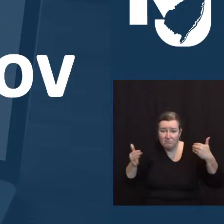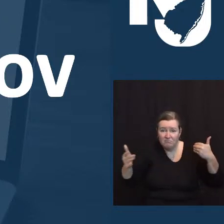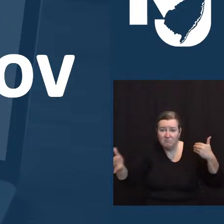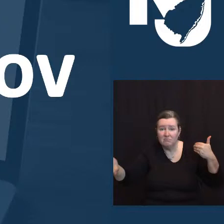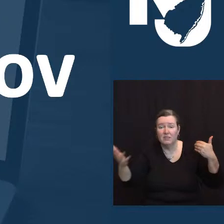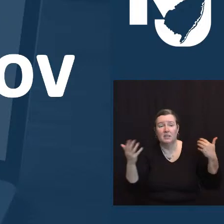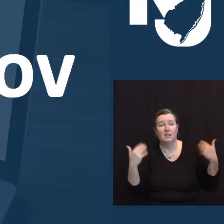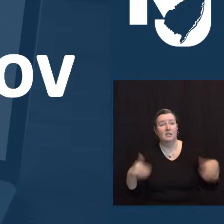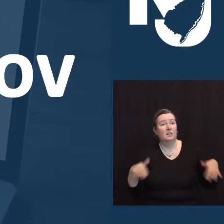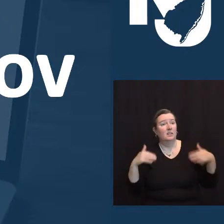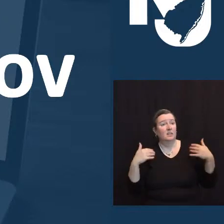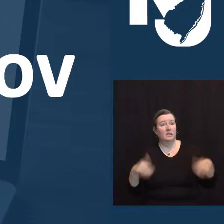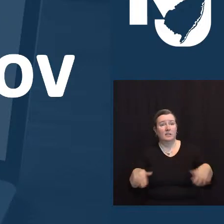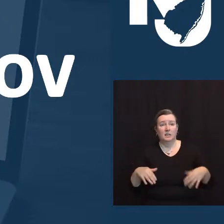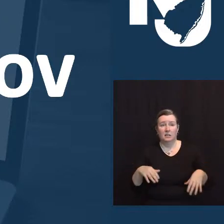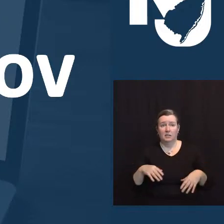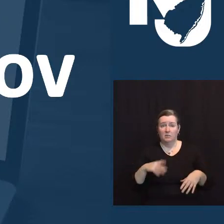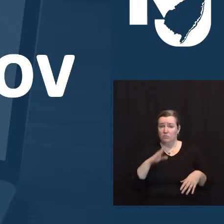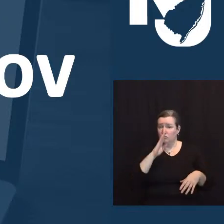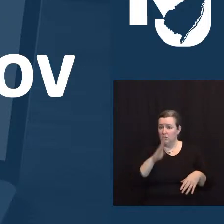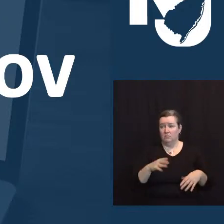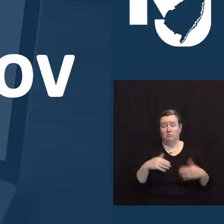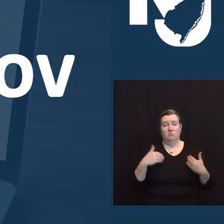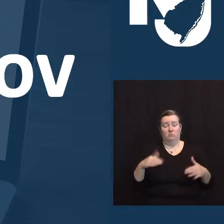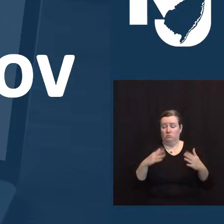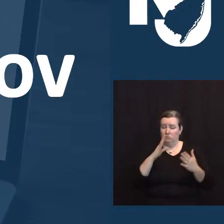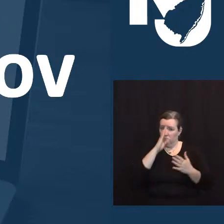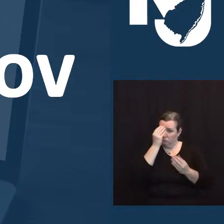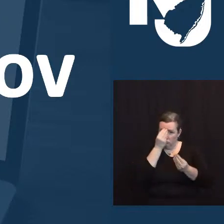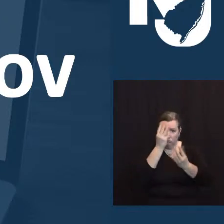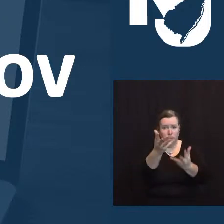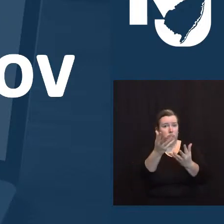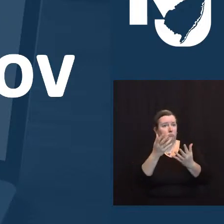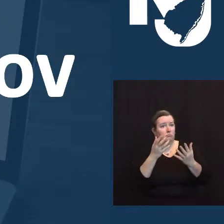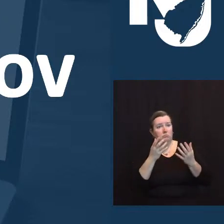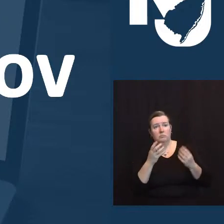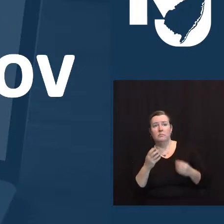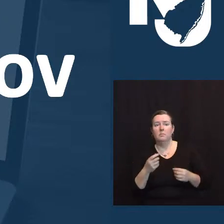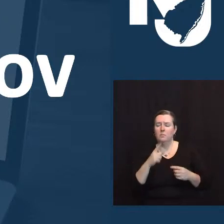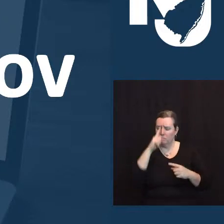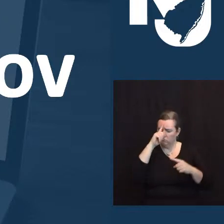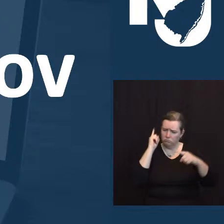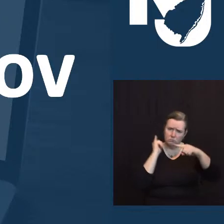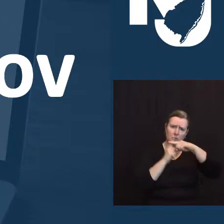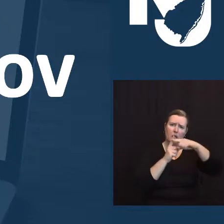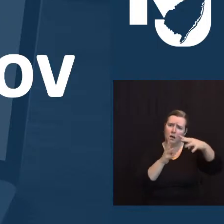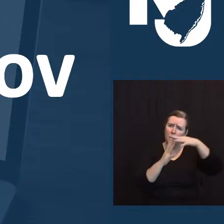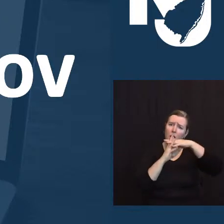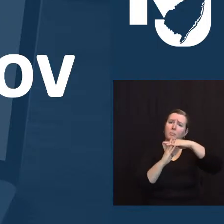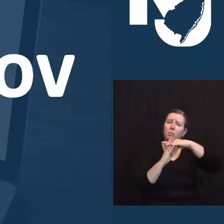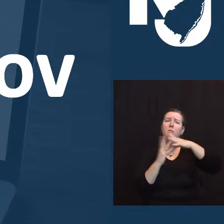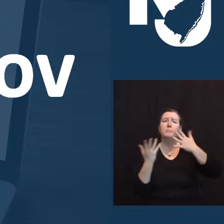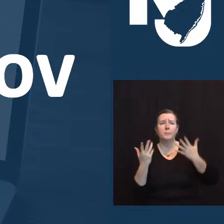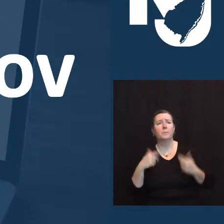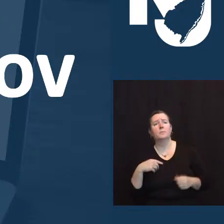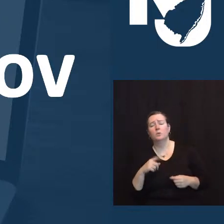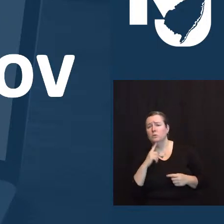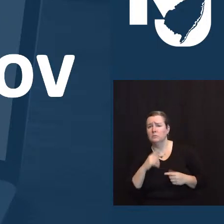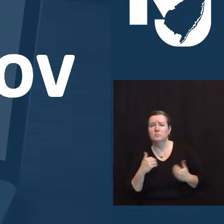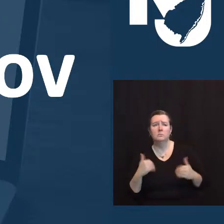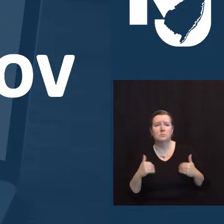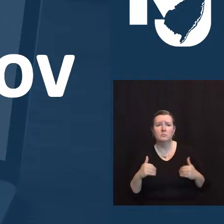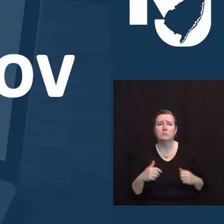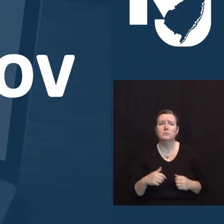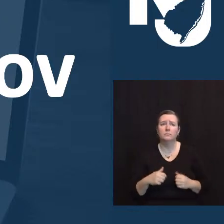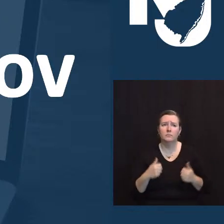remained optimistic, even when we knew we were going through some very, very dark times. And moreover, we've tried to hold our New Jersey